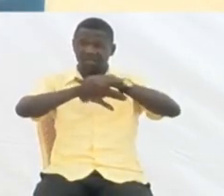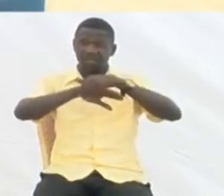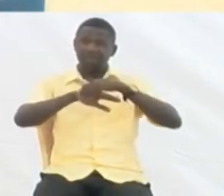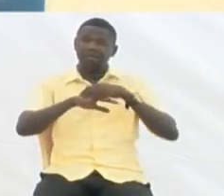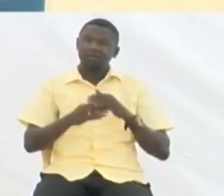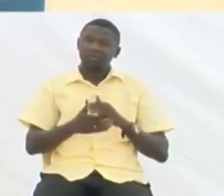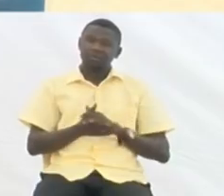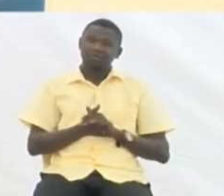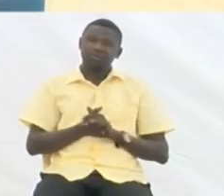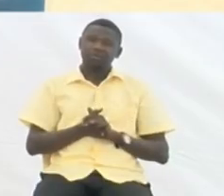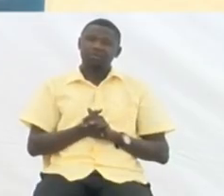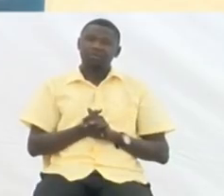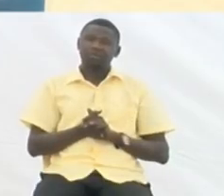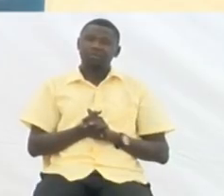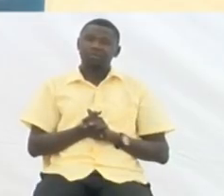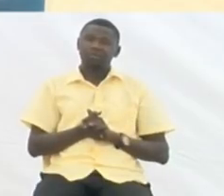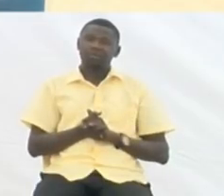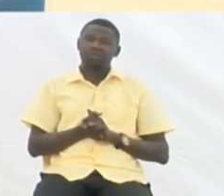nightfall,